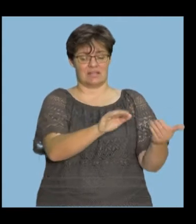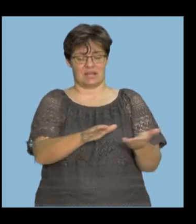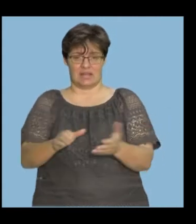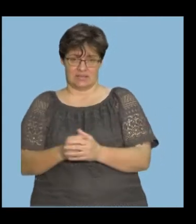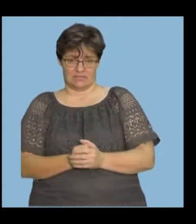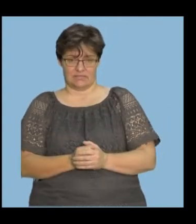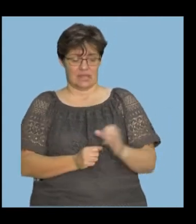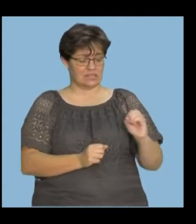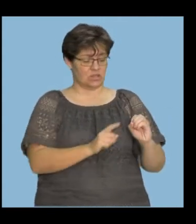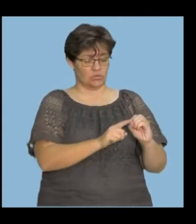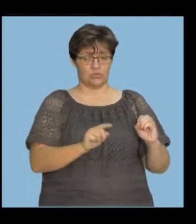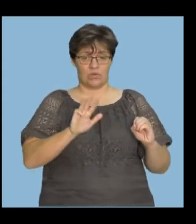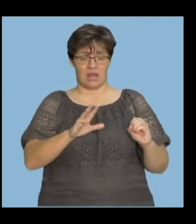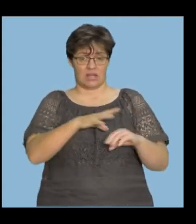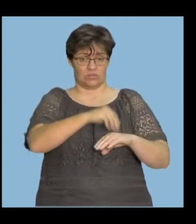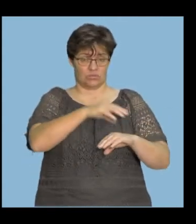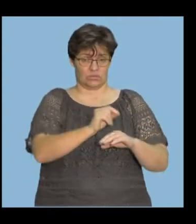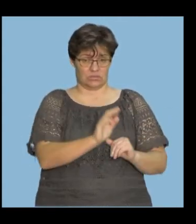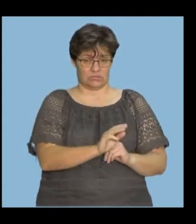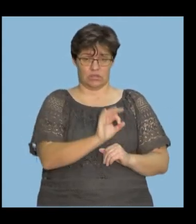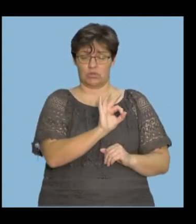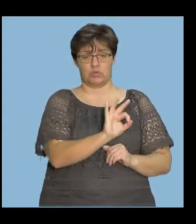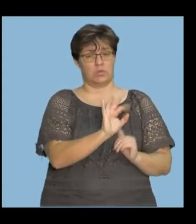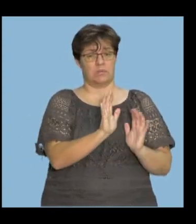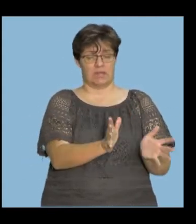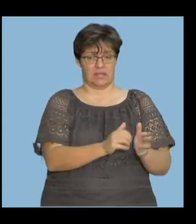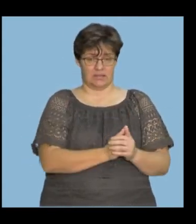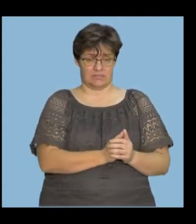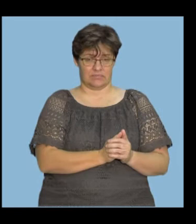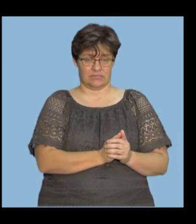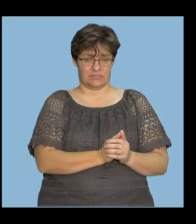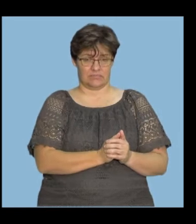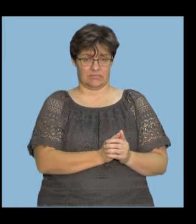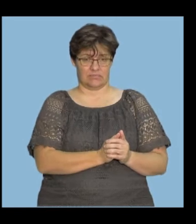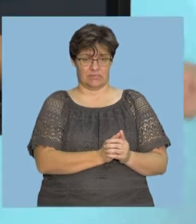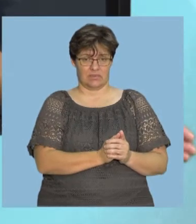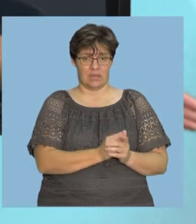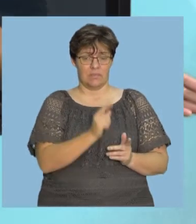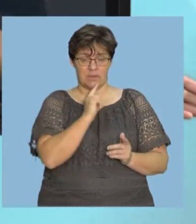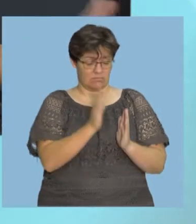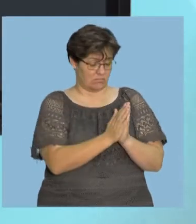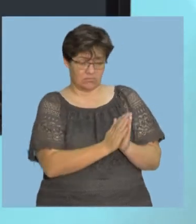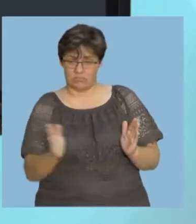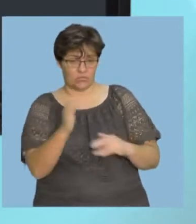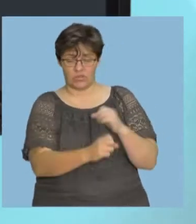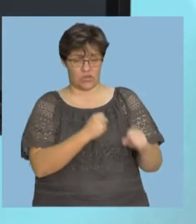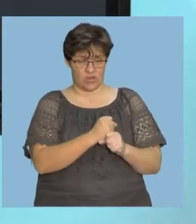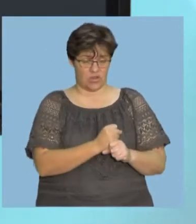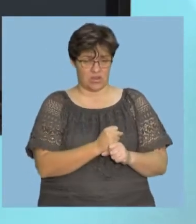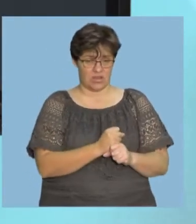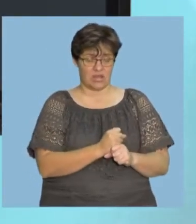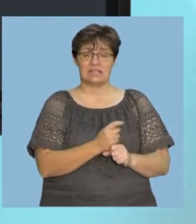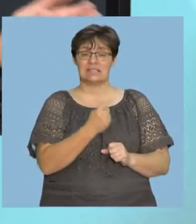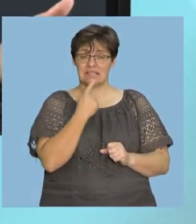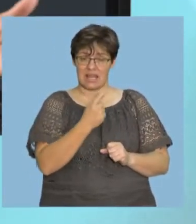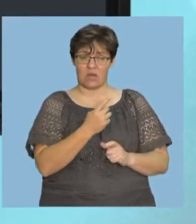0 to 9 years, only 3. This does not mean the whole year, but this implies